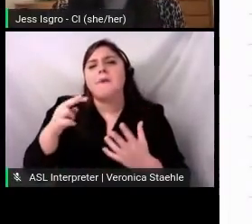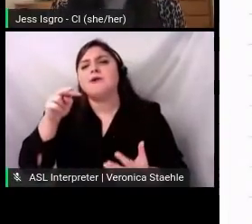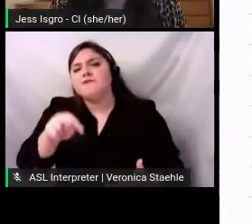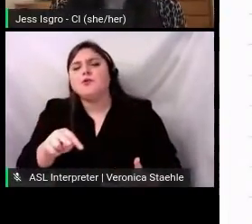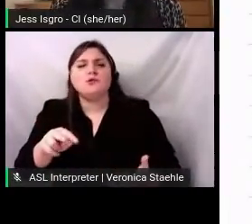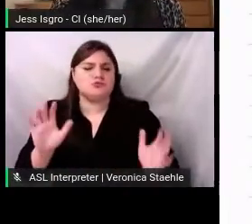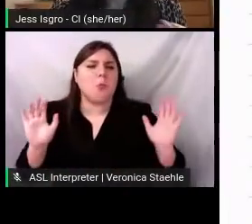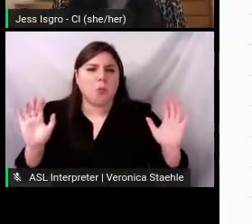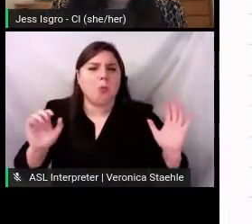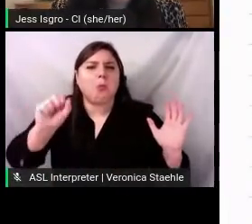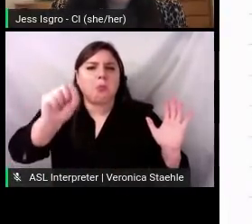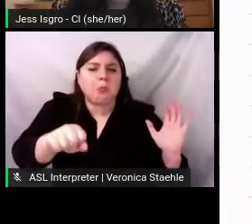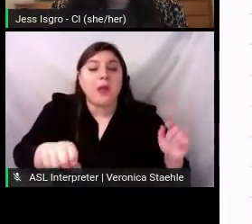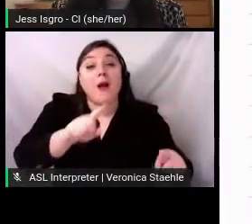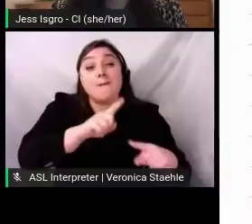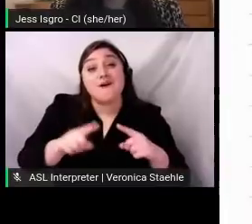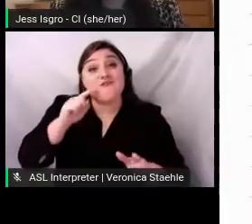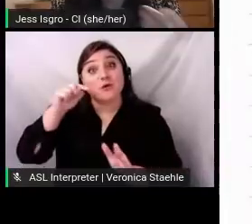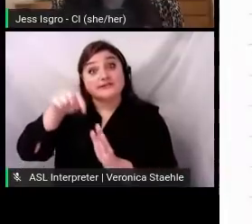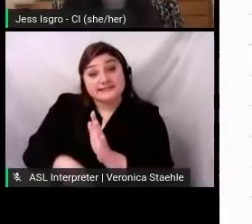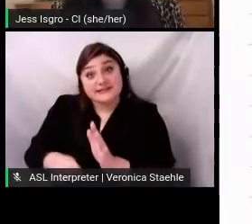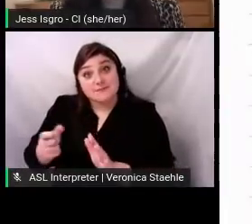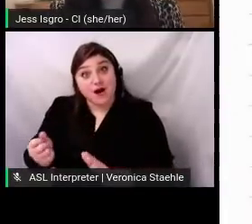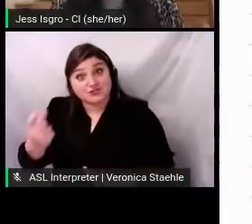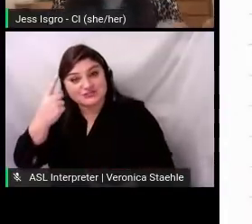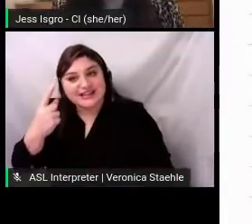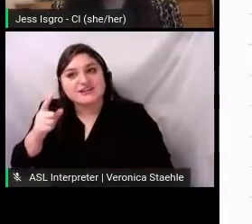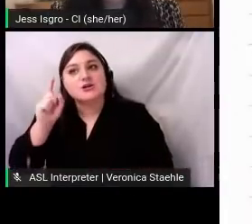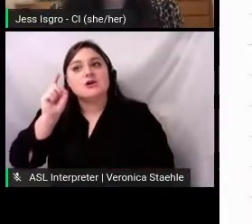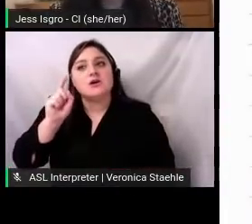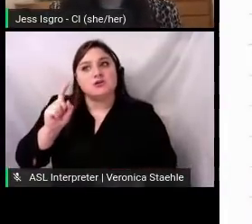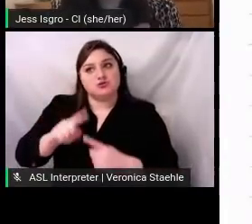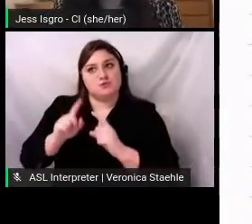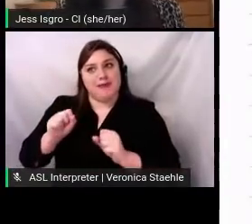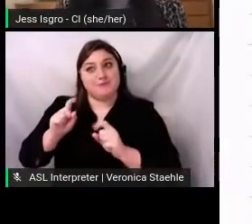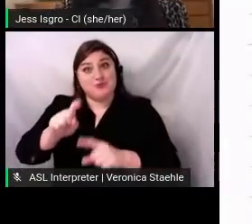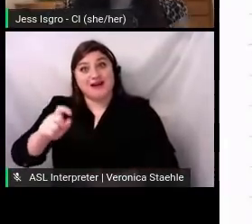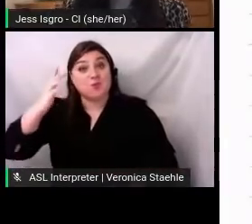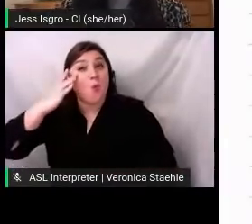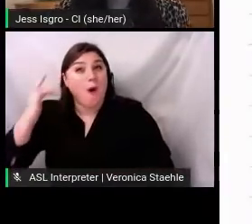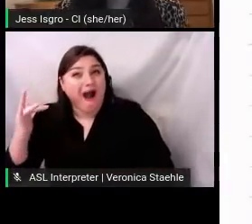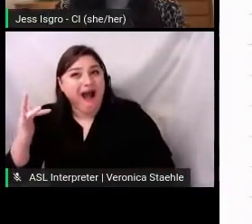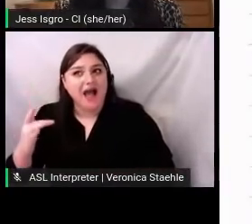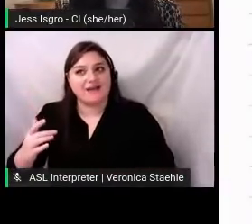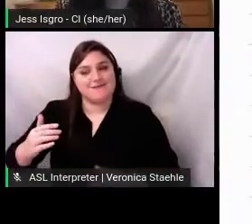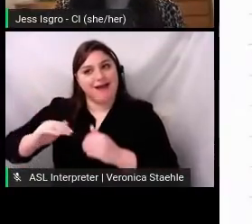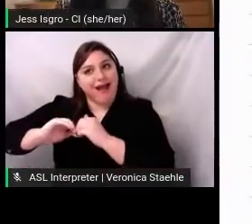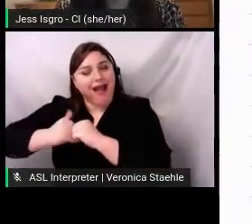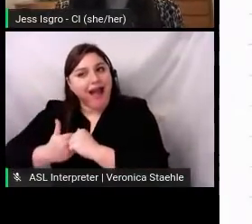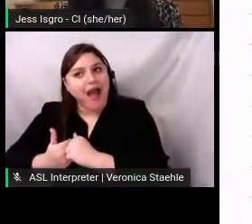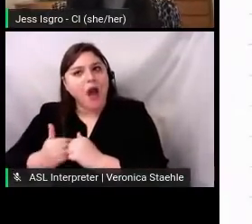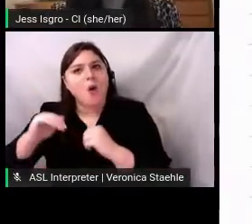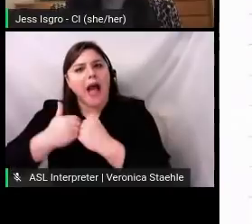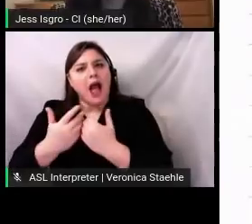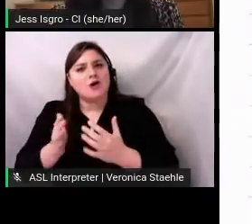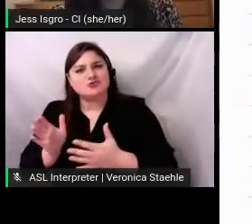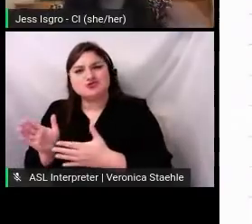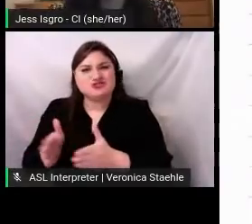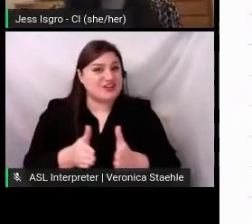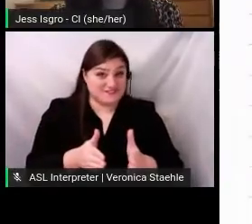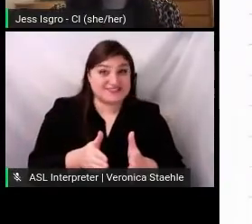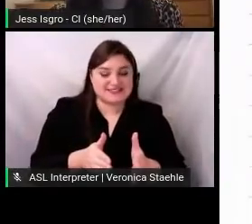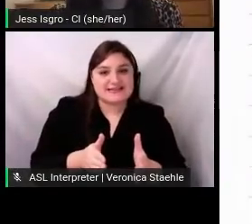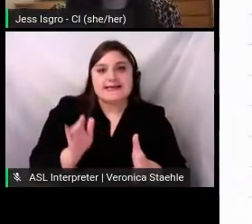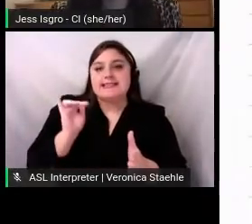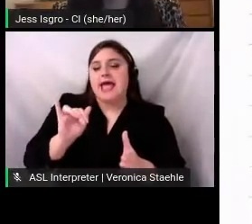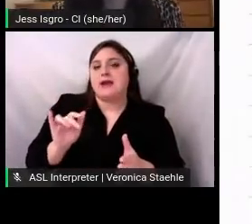begins to help you answer questions like, why did that happen? How did that happen? And how can we drive similar results moving forward? And there are a